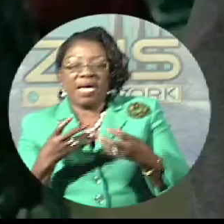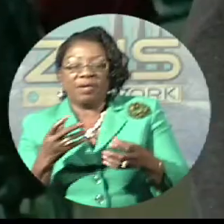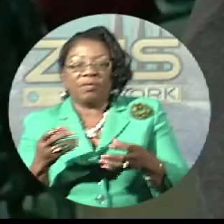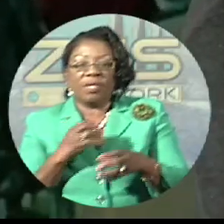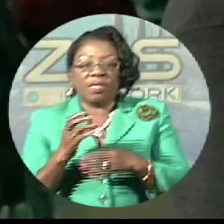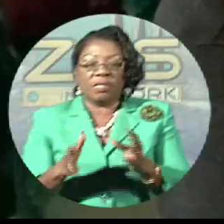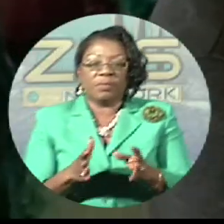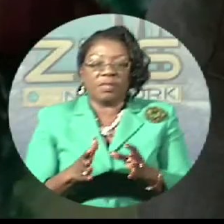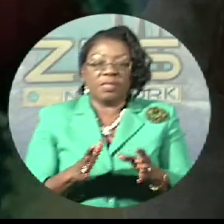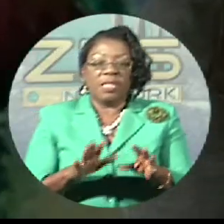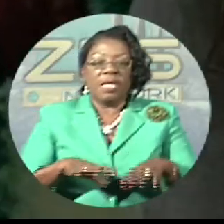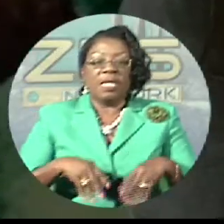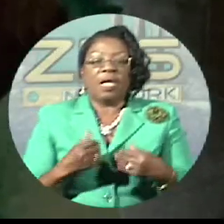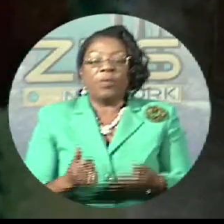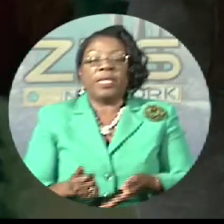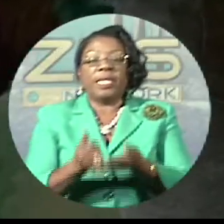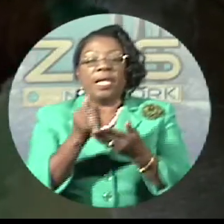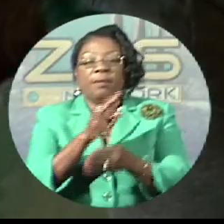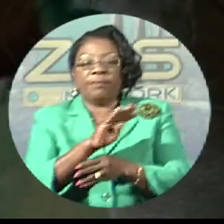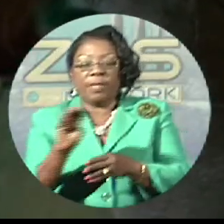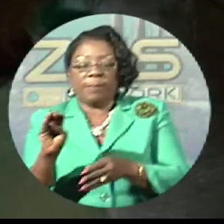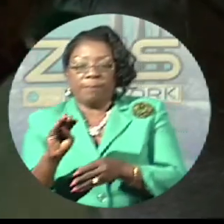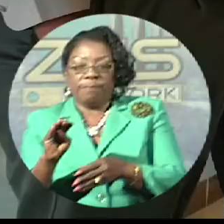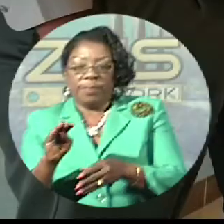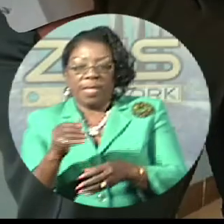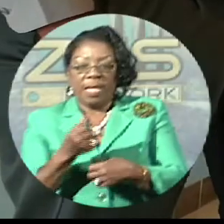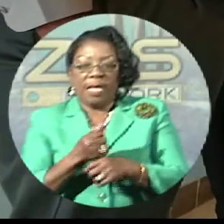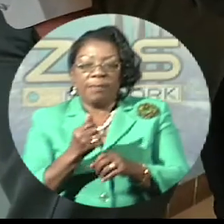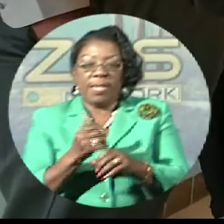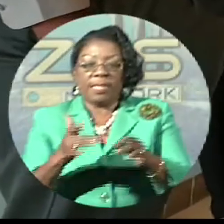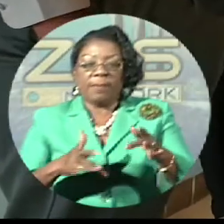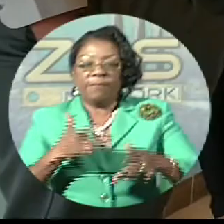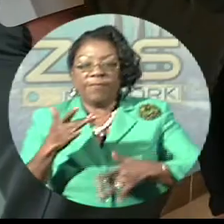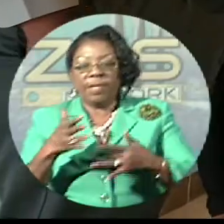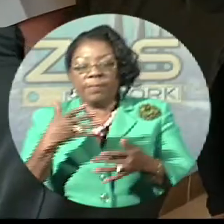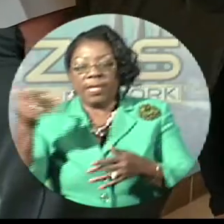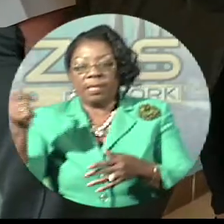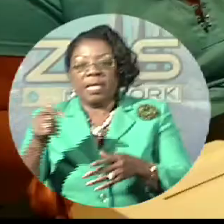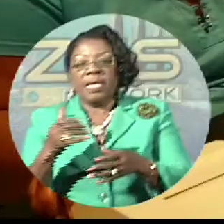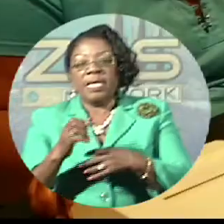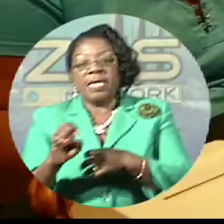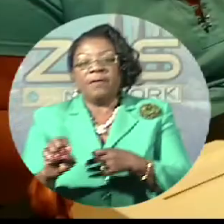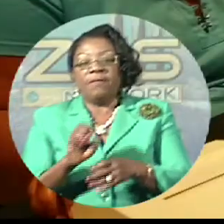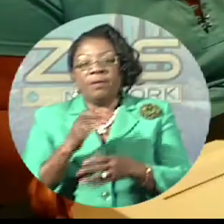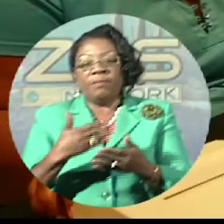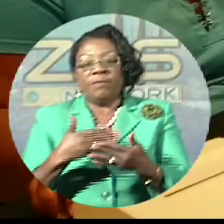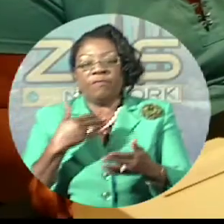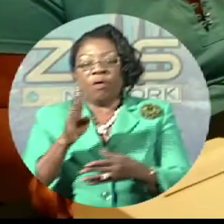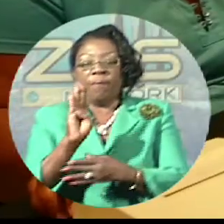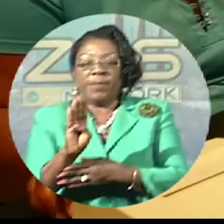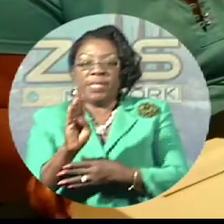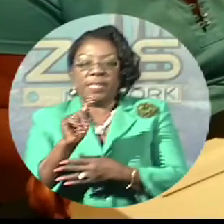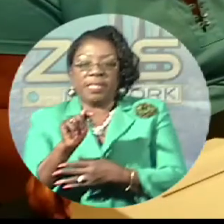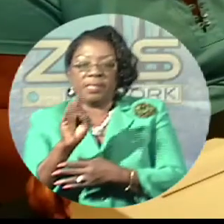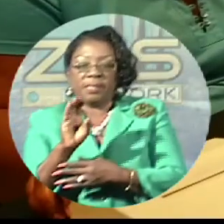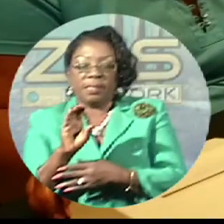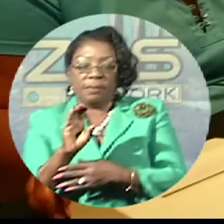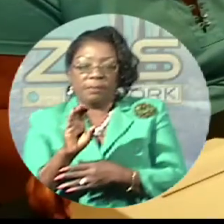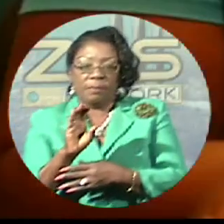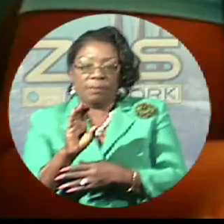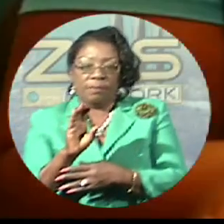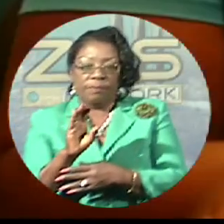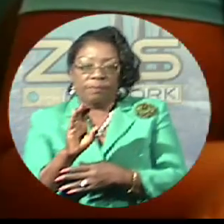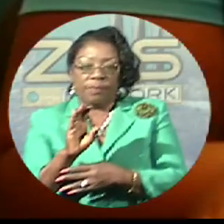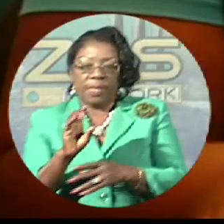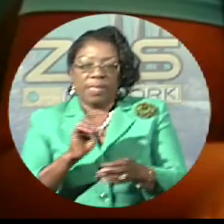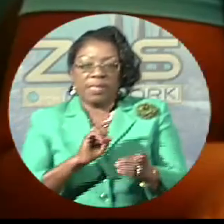them. I've always worked in the customer service field even before BTC. So customer service is one thing that I'm kind of accustomed to,